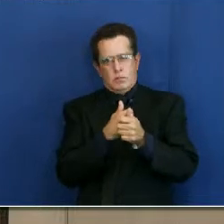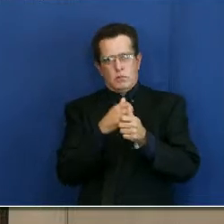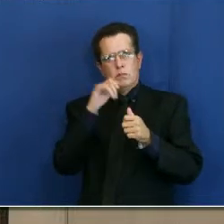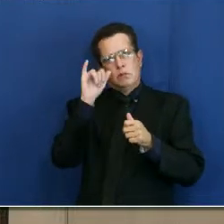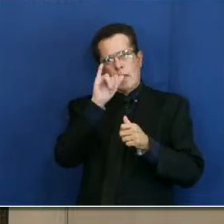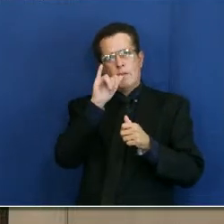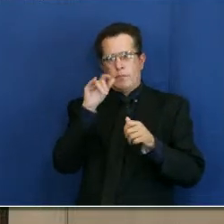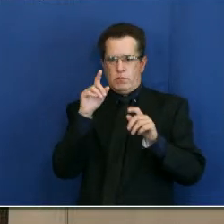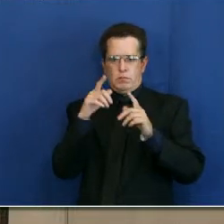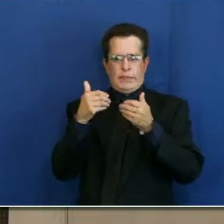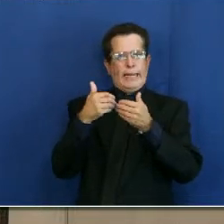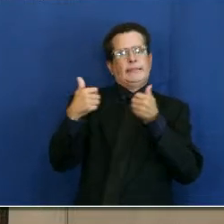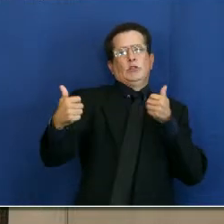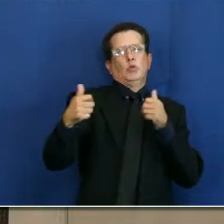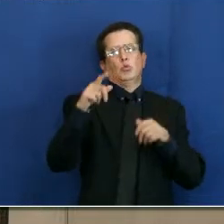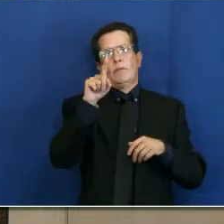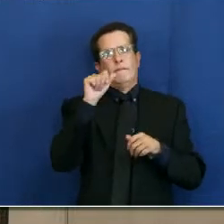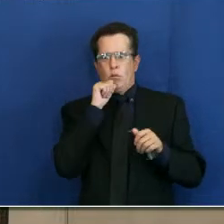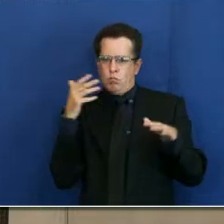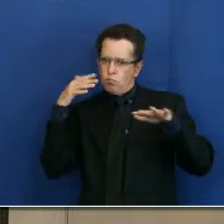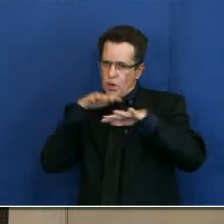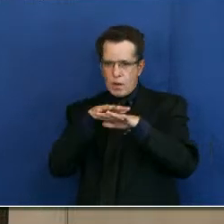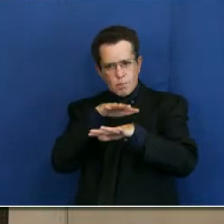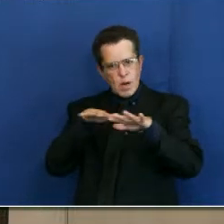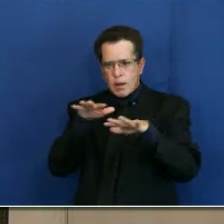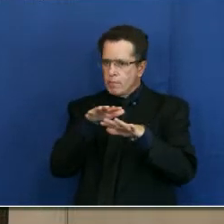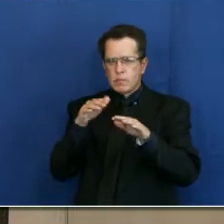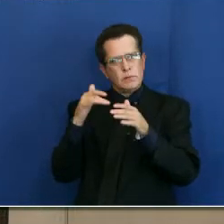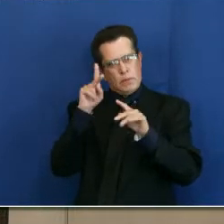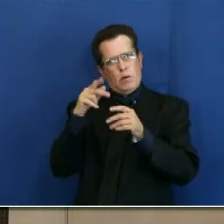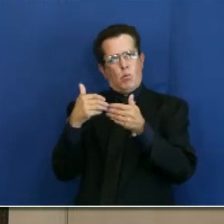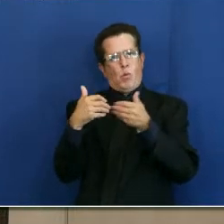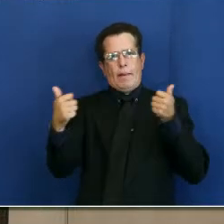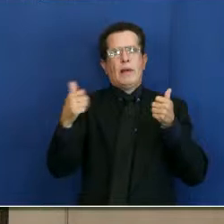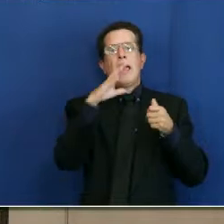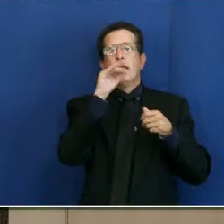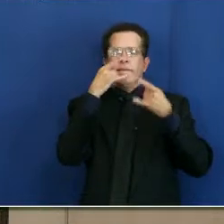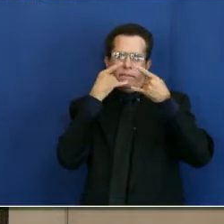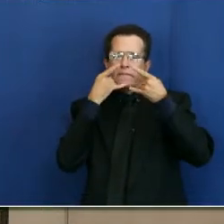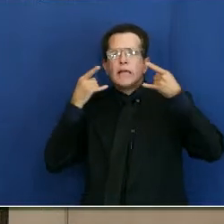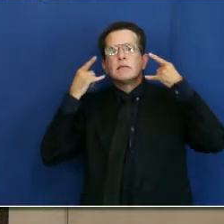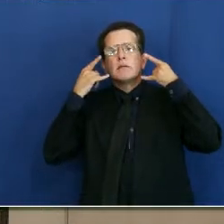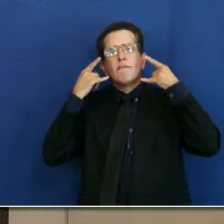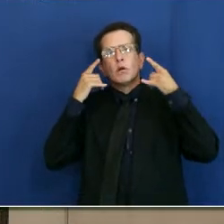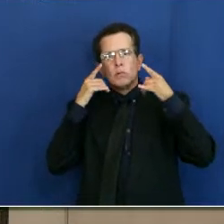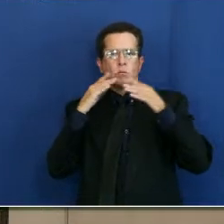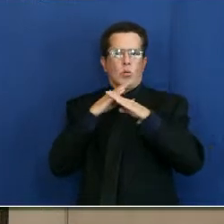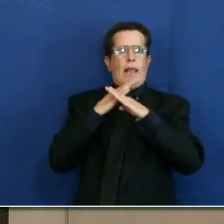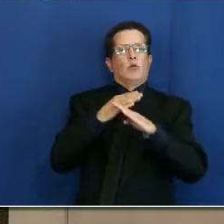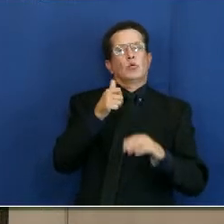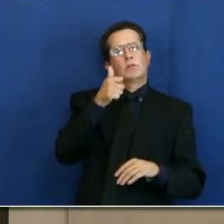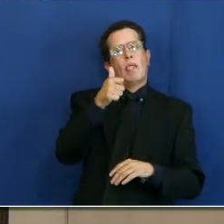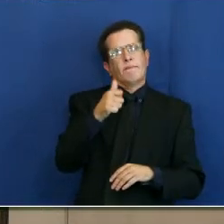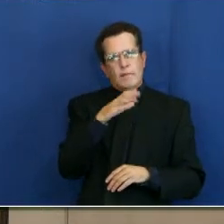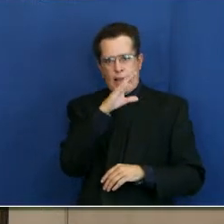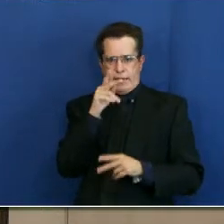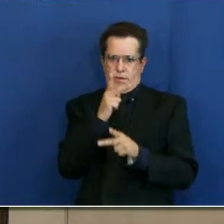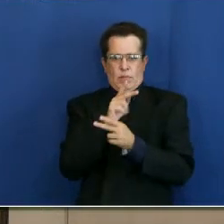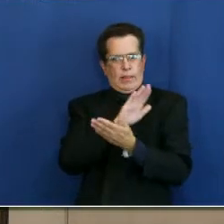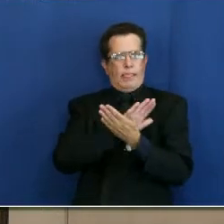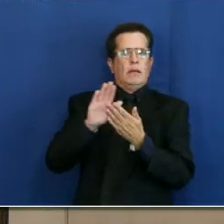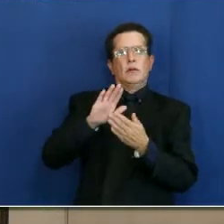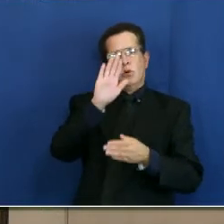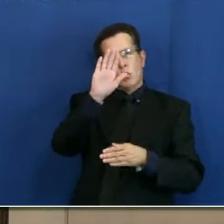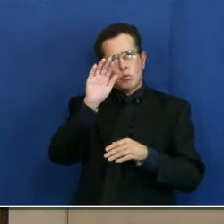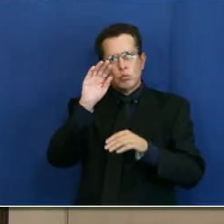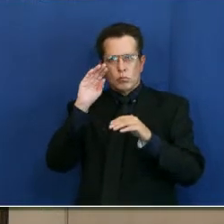social or physical distancing and wearing facial coverings. Those really are, and sanitation. and